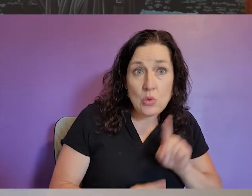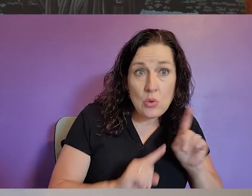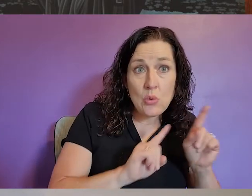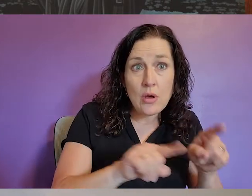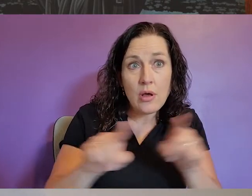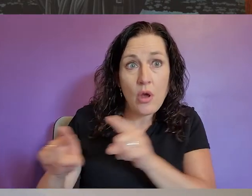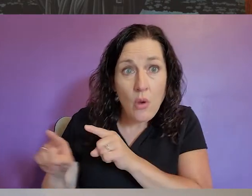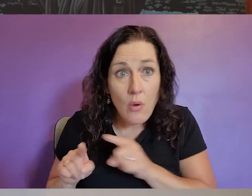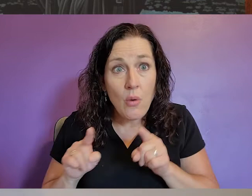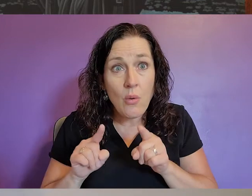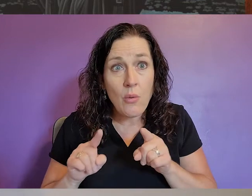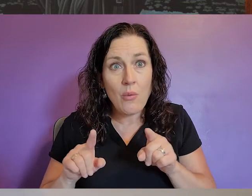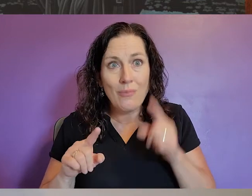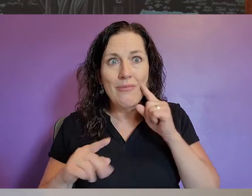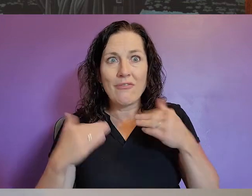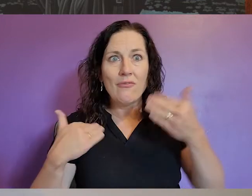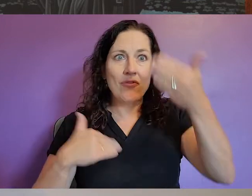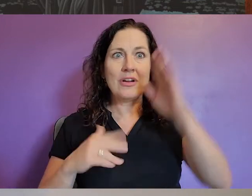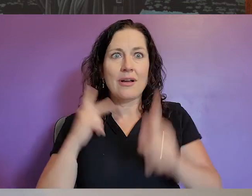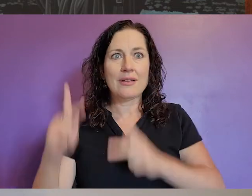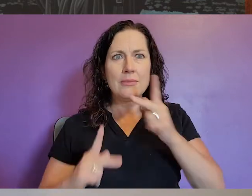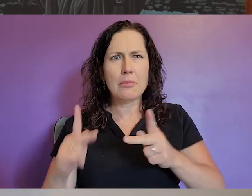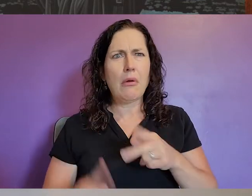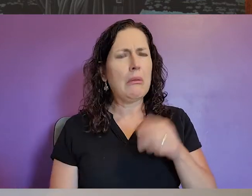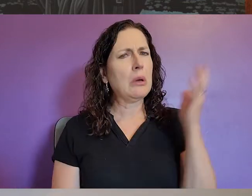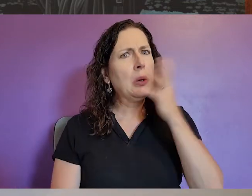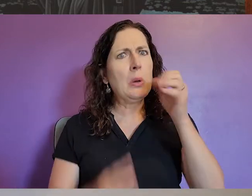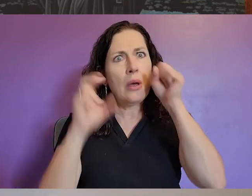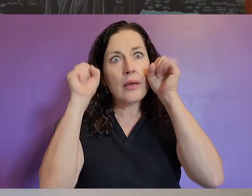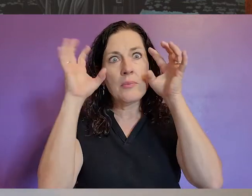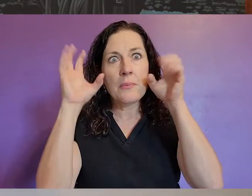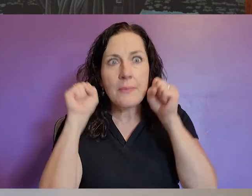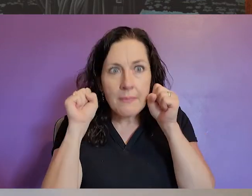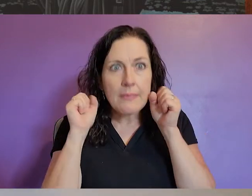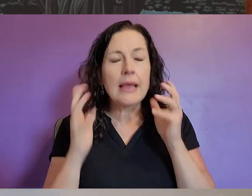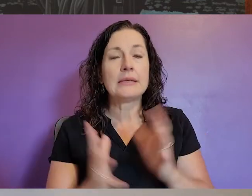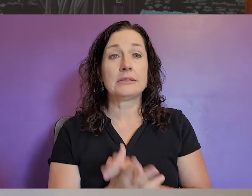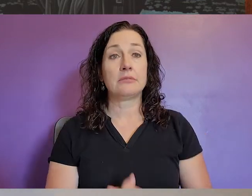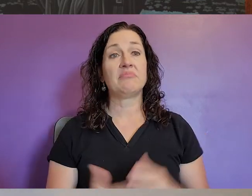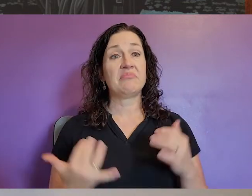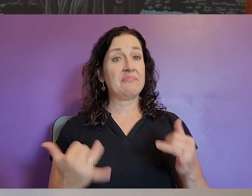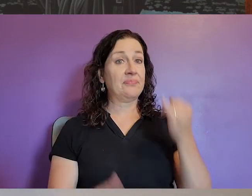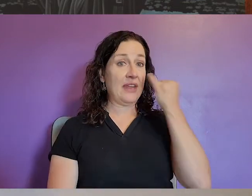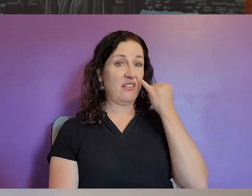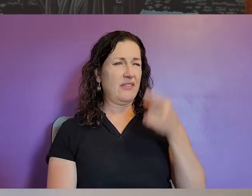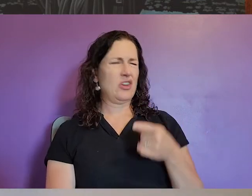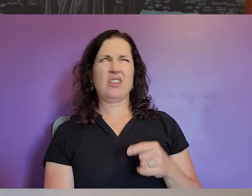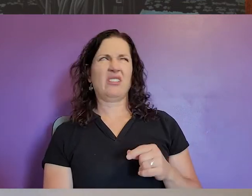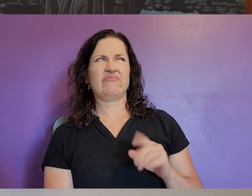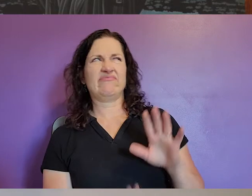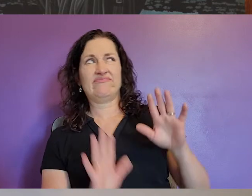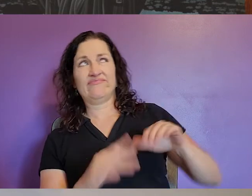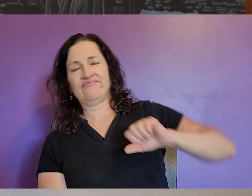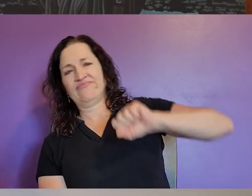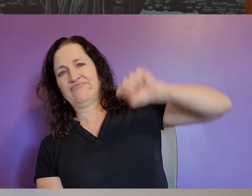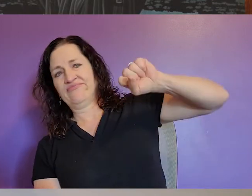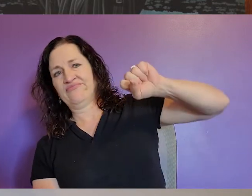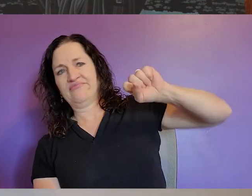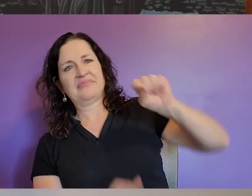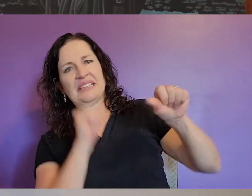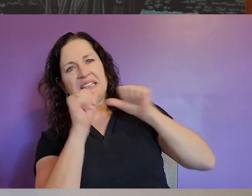people. Amazing. And if you deny that,